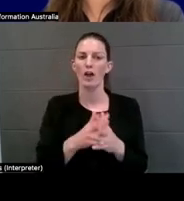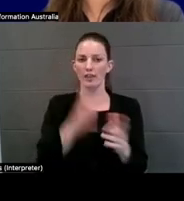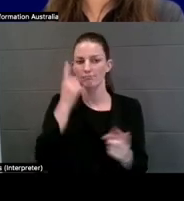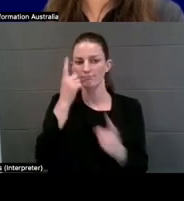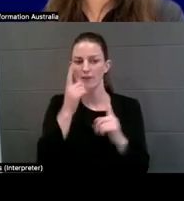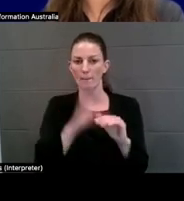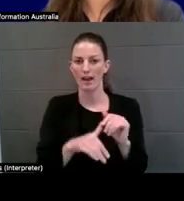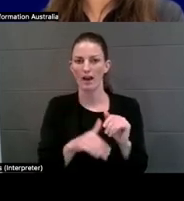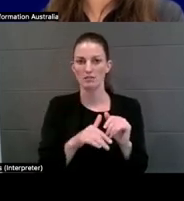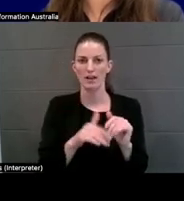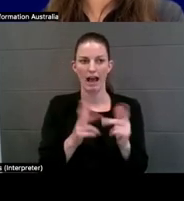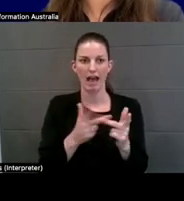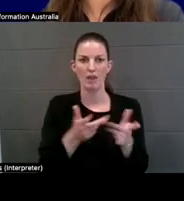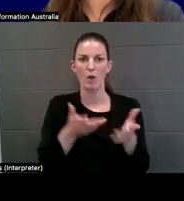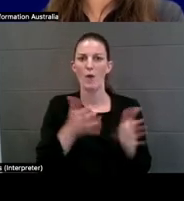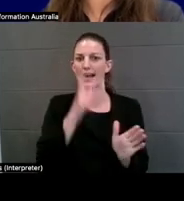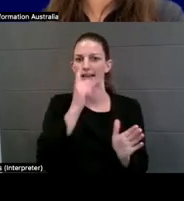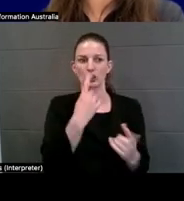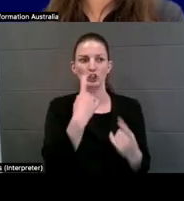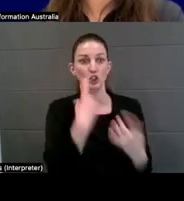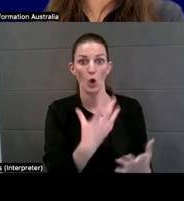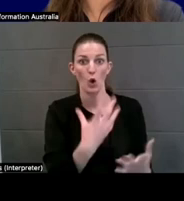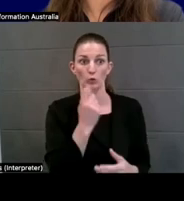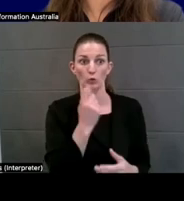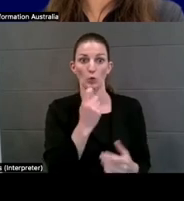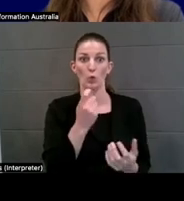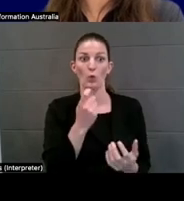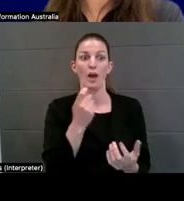can use to give the cue that we need to close our mouth.